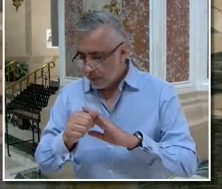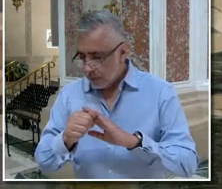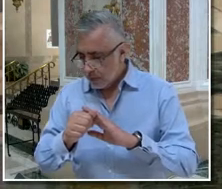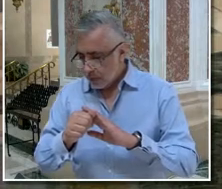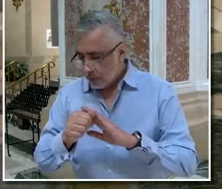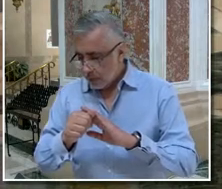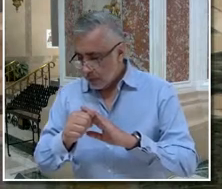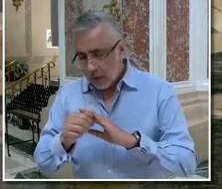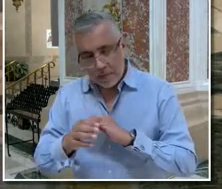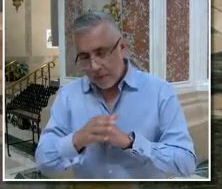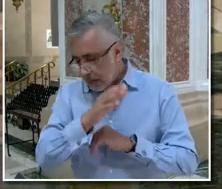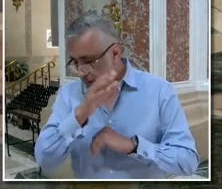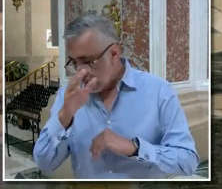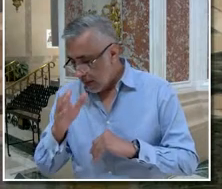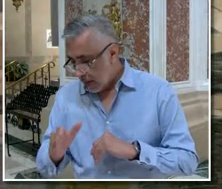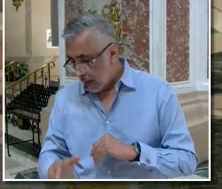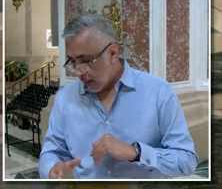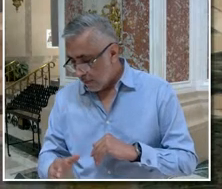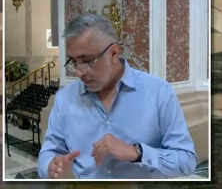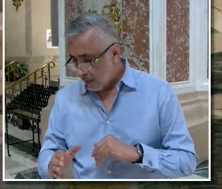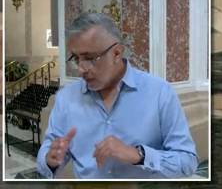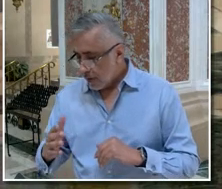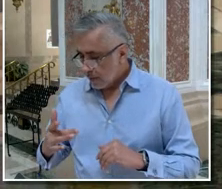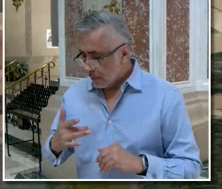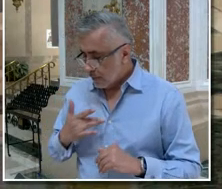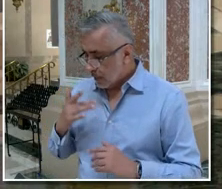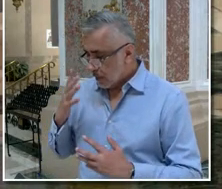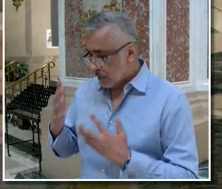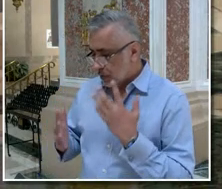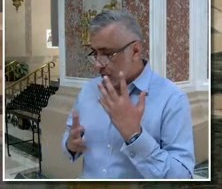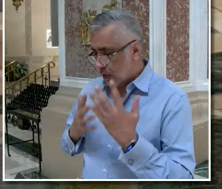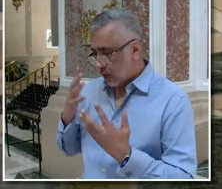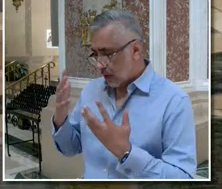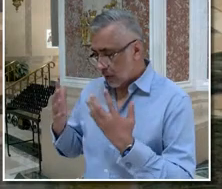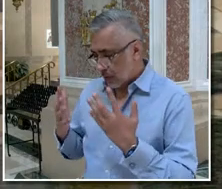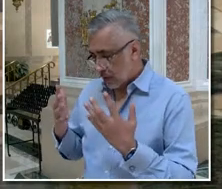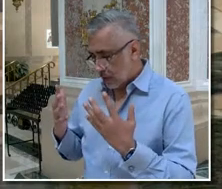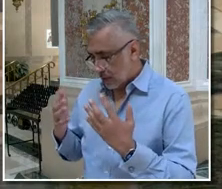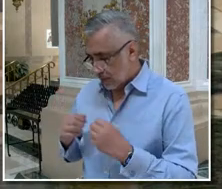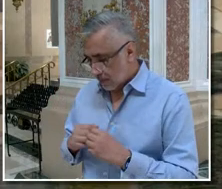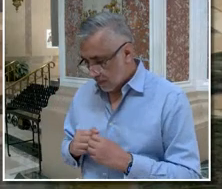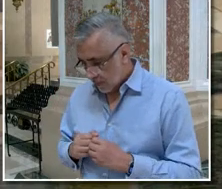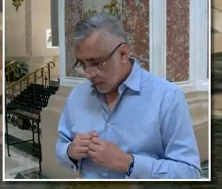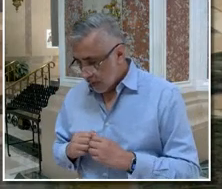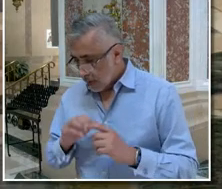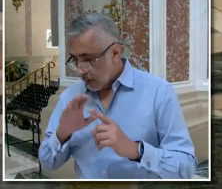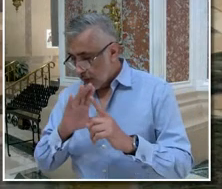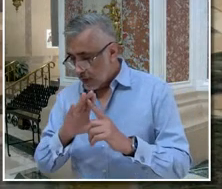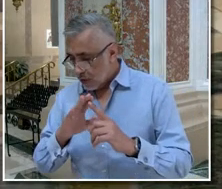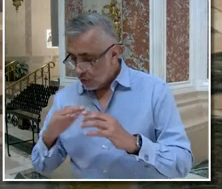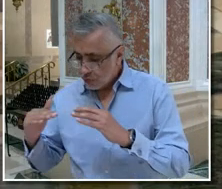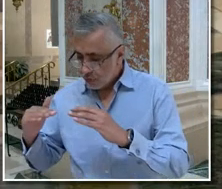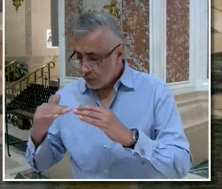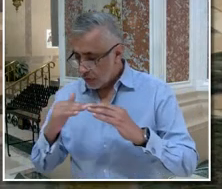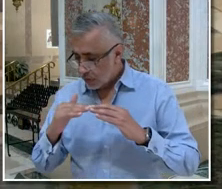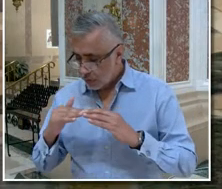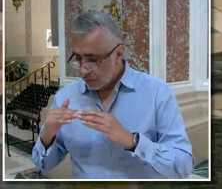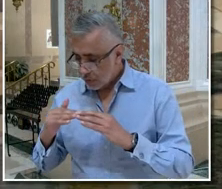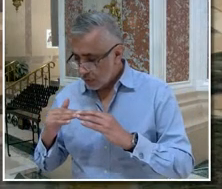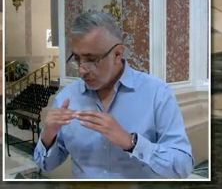Let me never be put to shame. In your